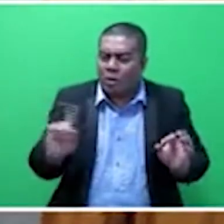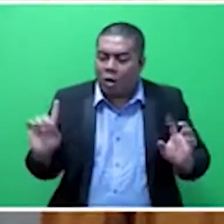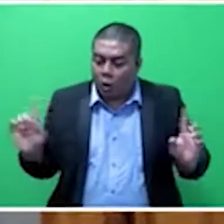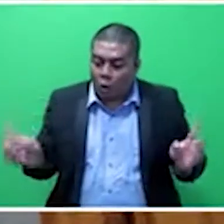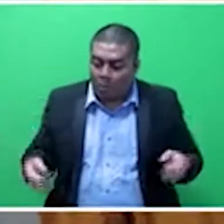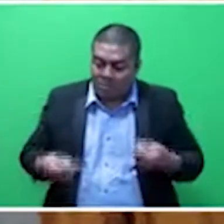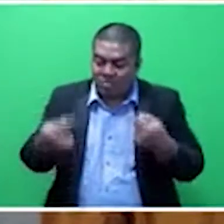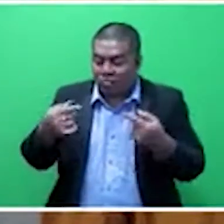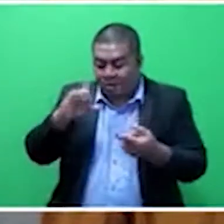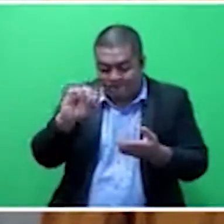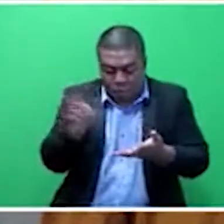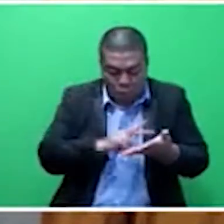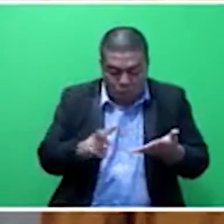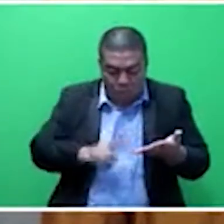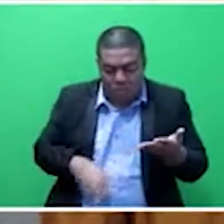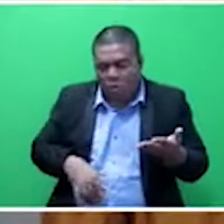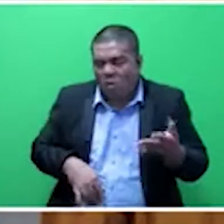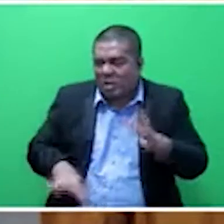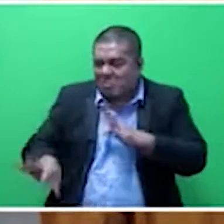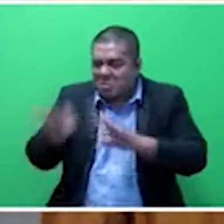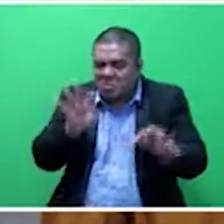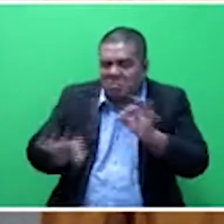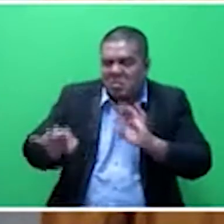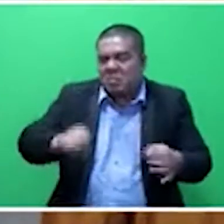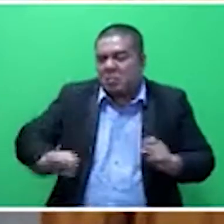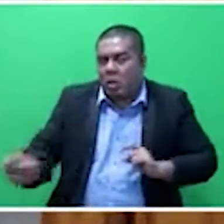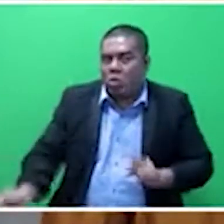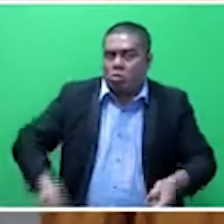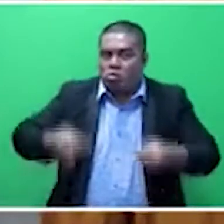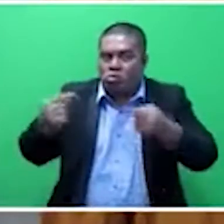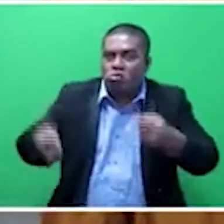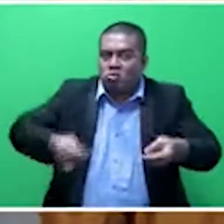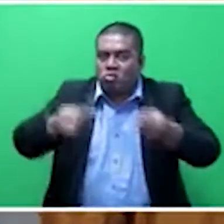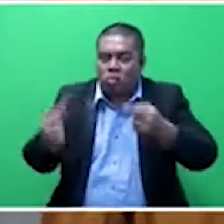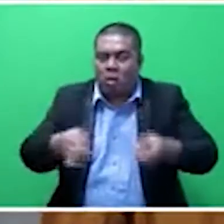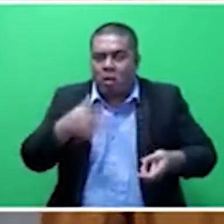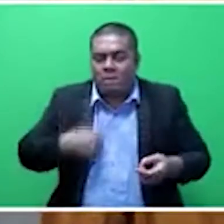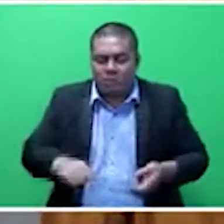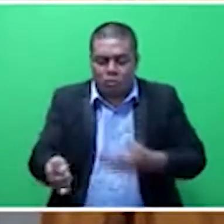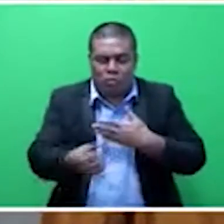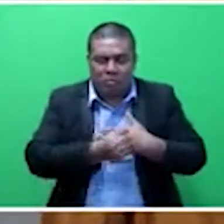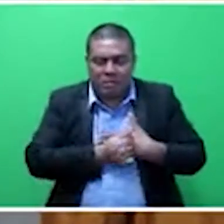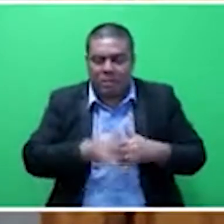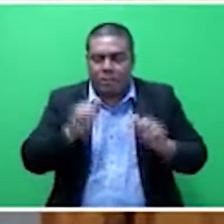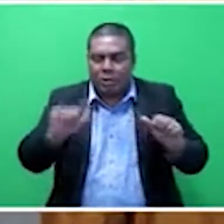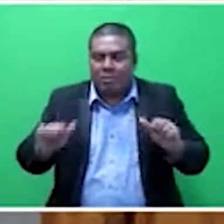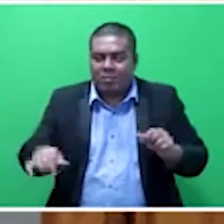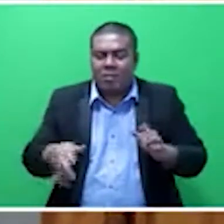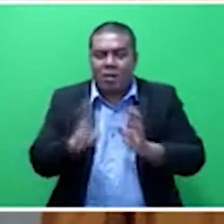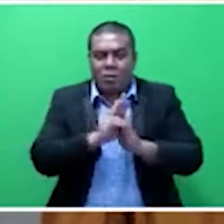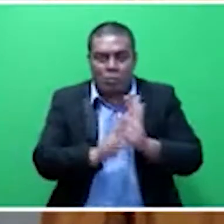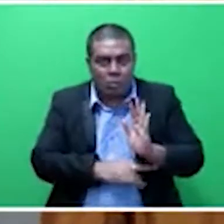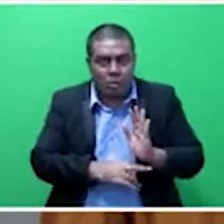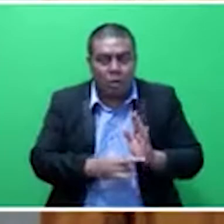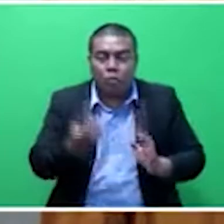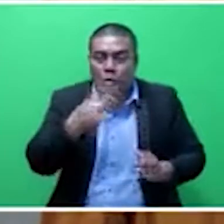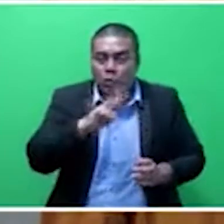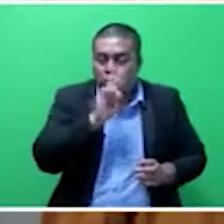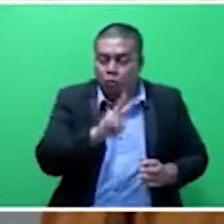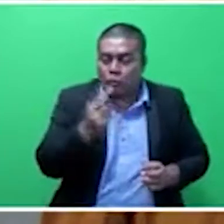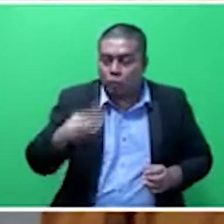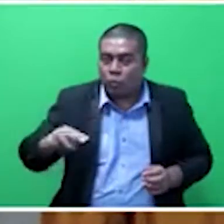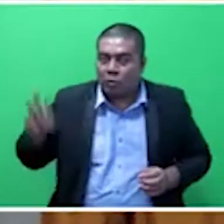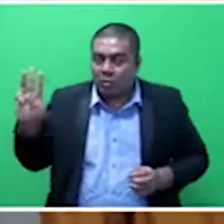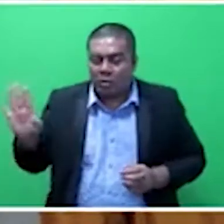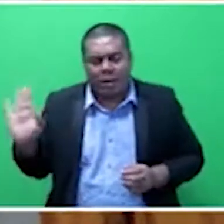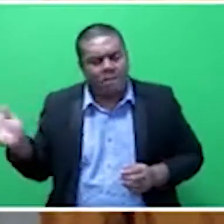gone through the budget thoroughly or just picking few petty issues to save their political career, because this 2022-2023 budget is largely supported by